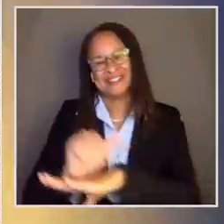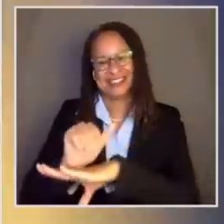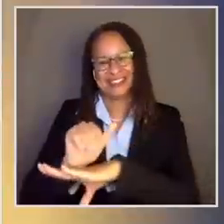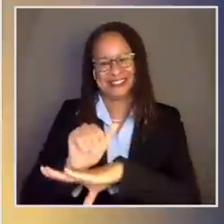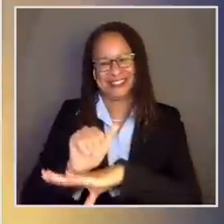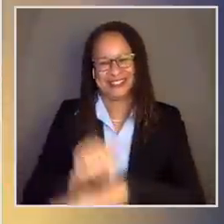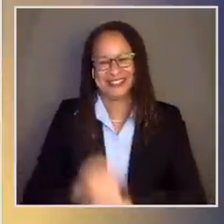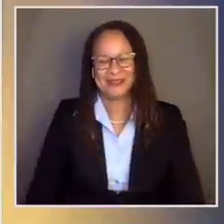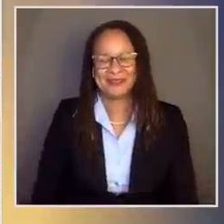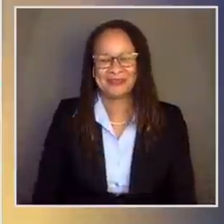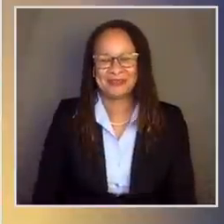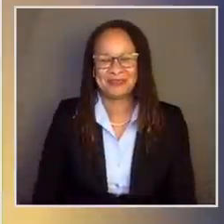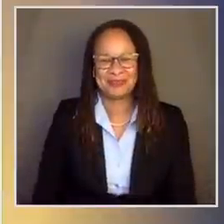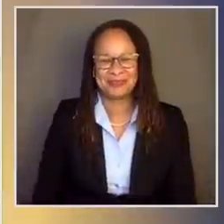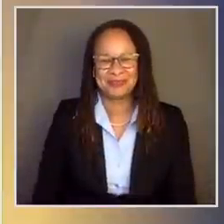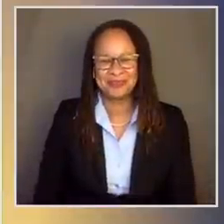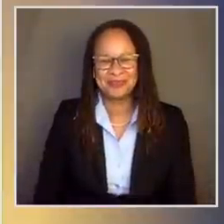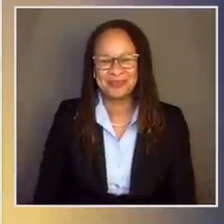Good evening.